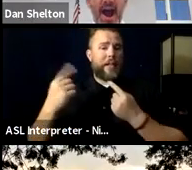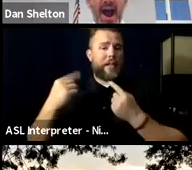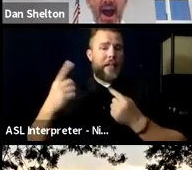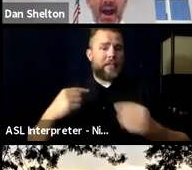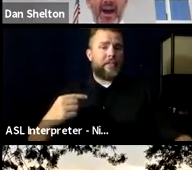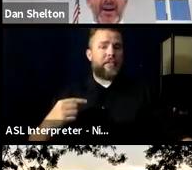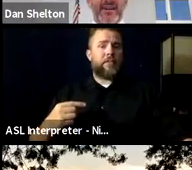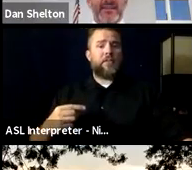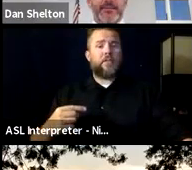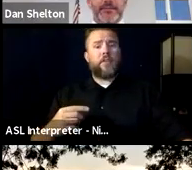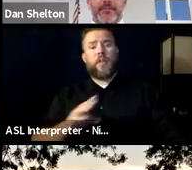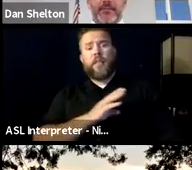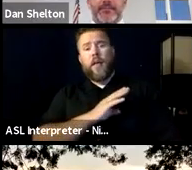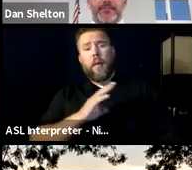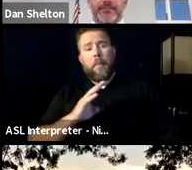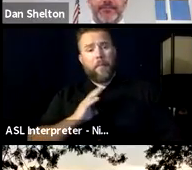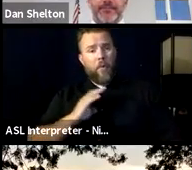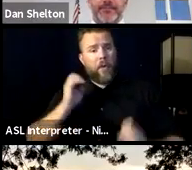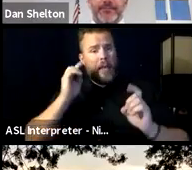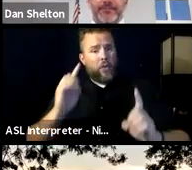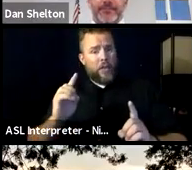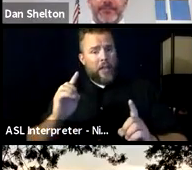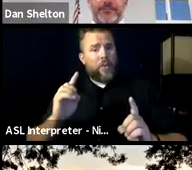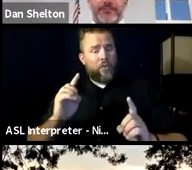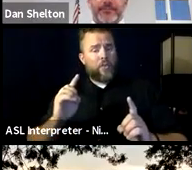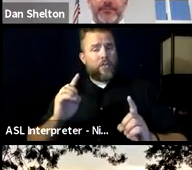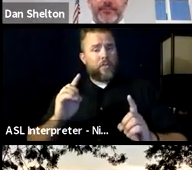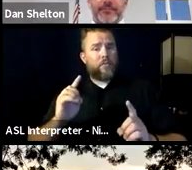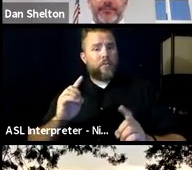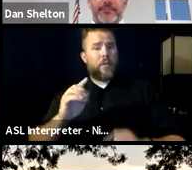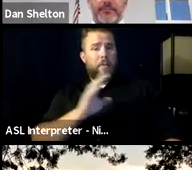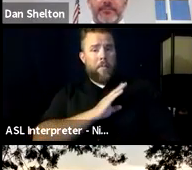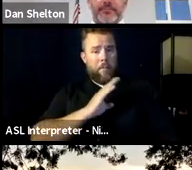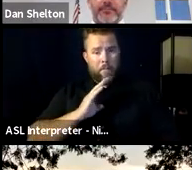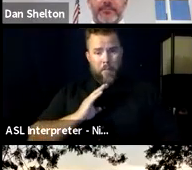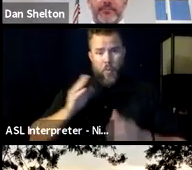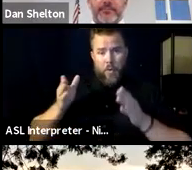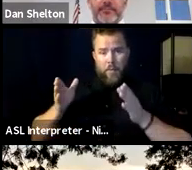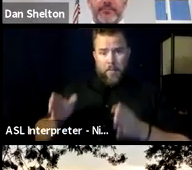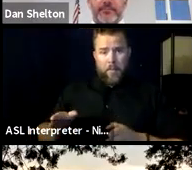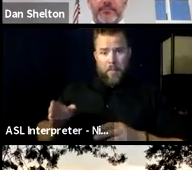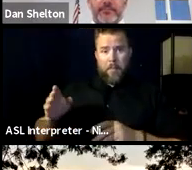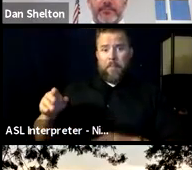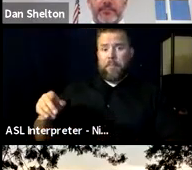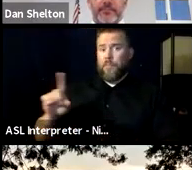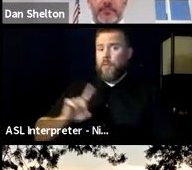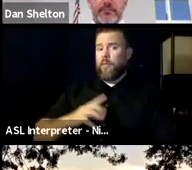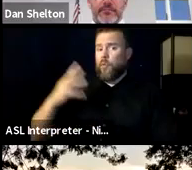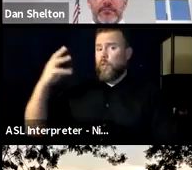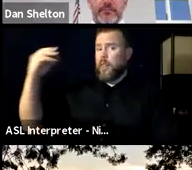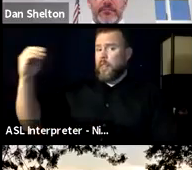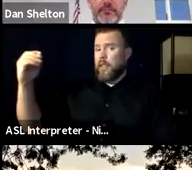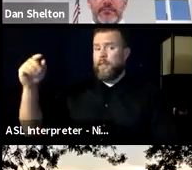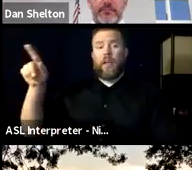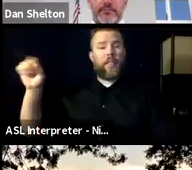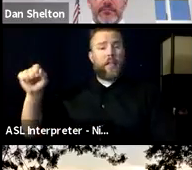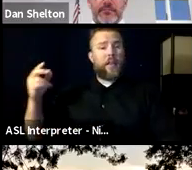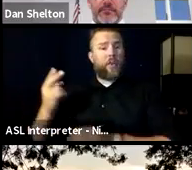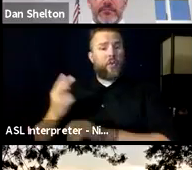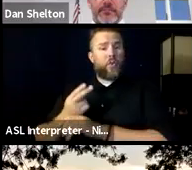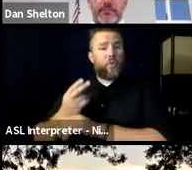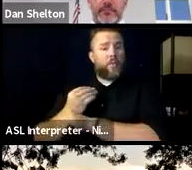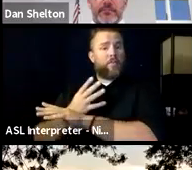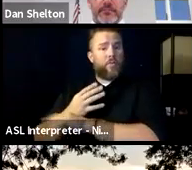Education have been prevented from attending Board of Education meetings in the past when board members could not physically be present, and whereas